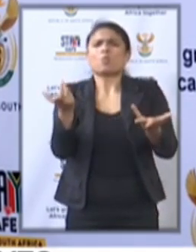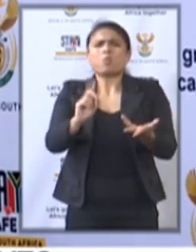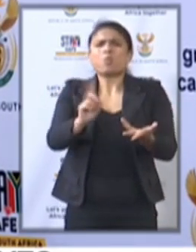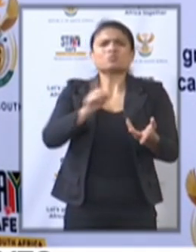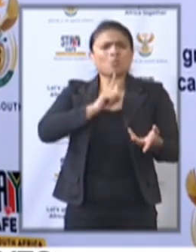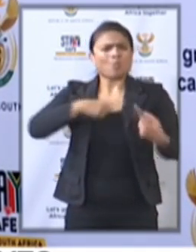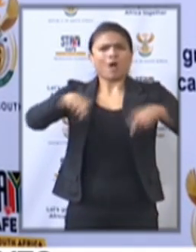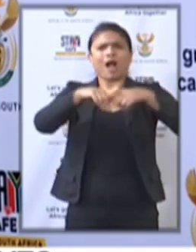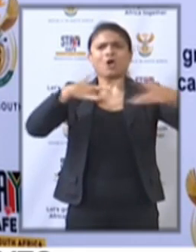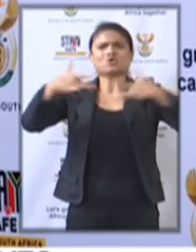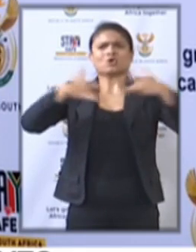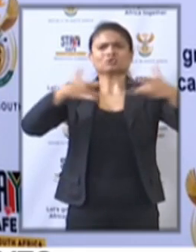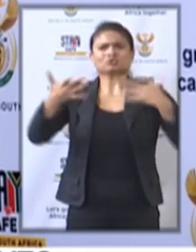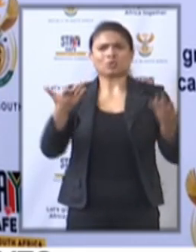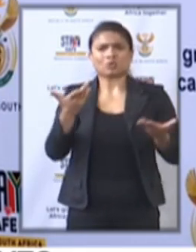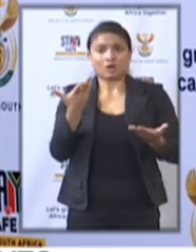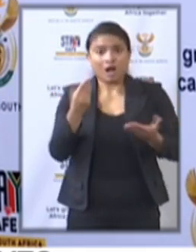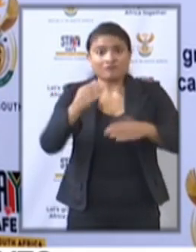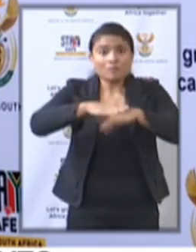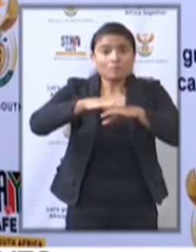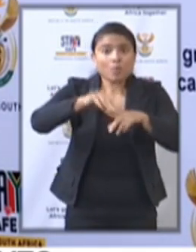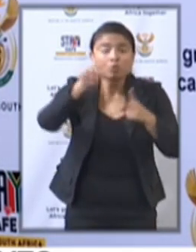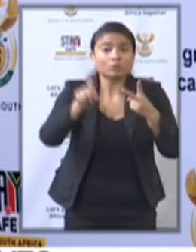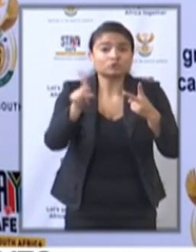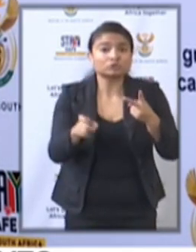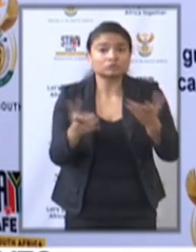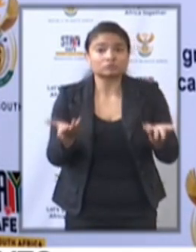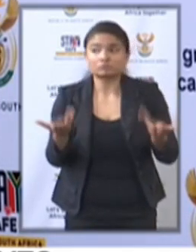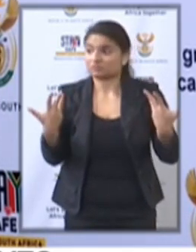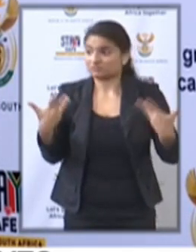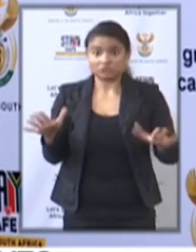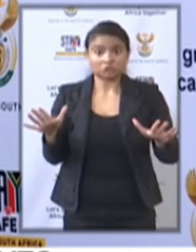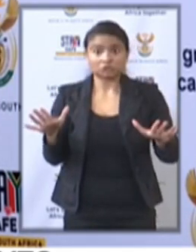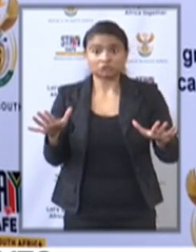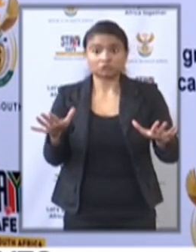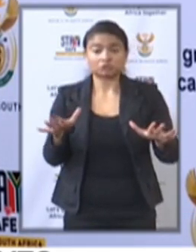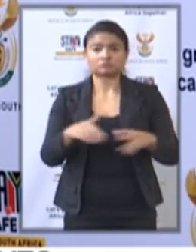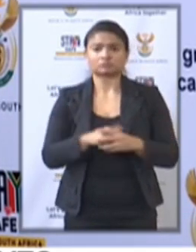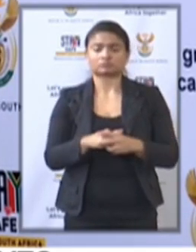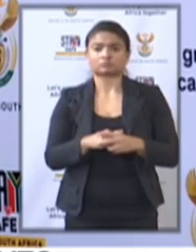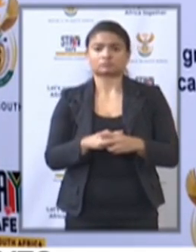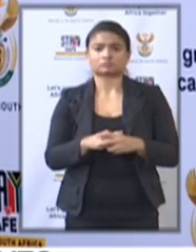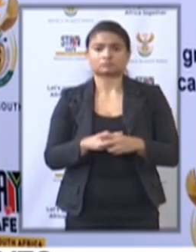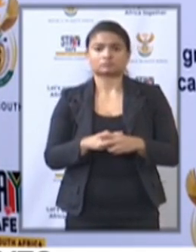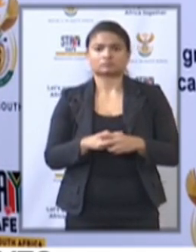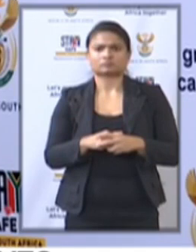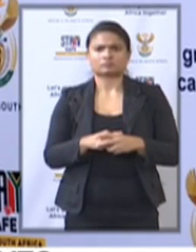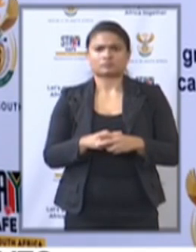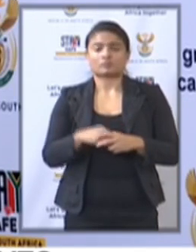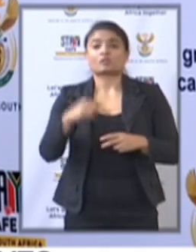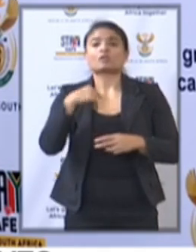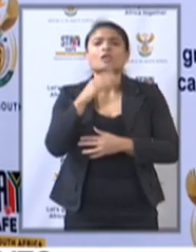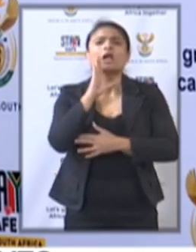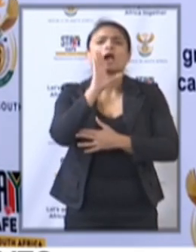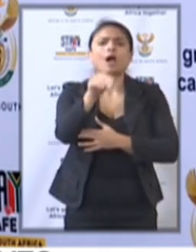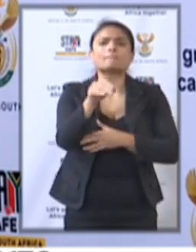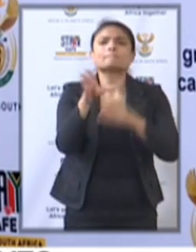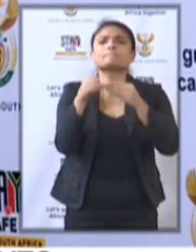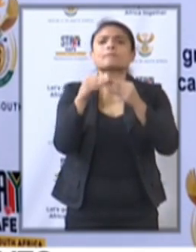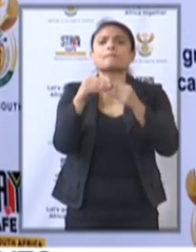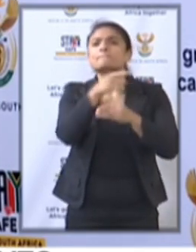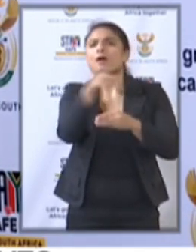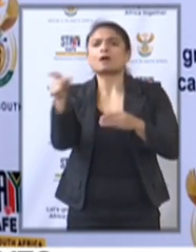colleagues? Only these two? We are asking that members of the media send questions to the